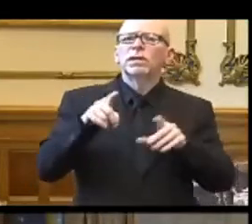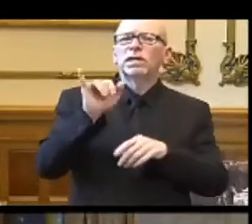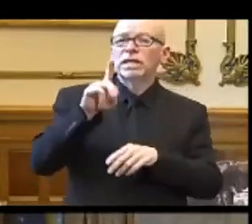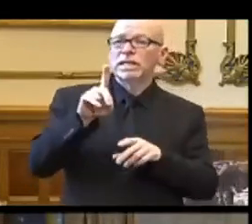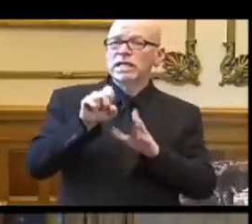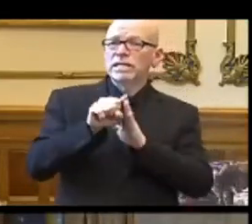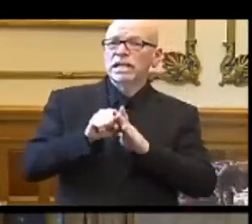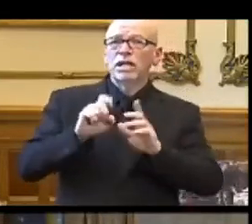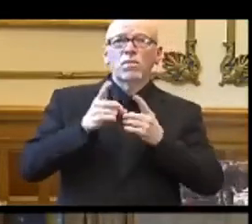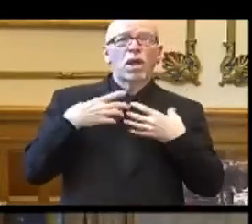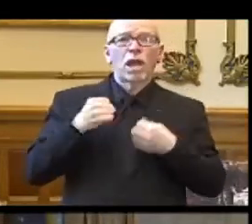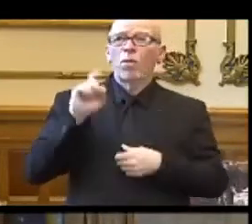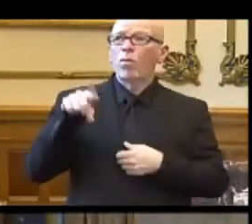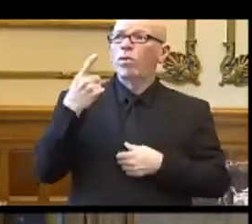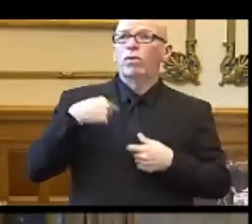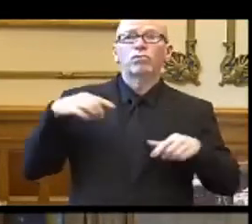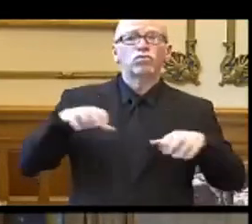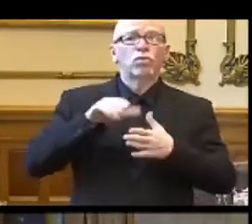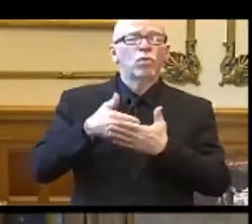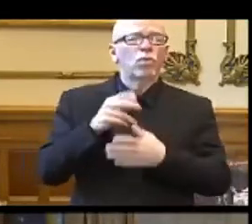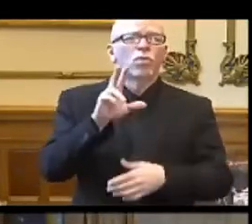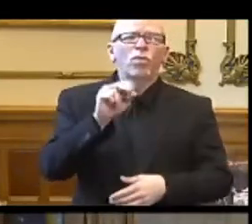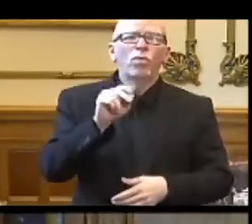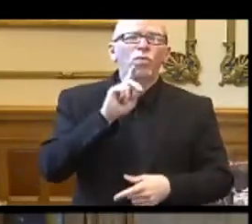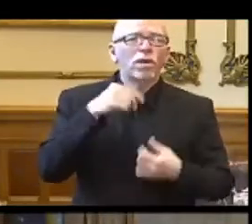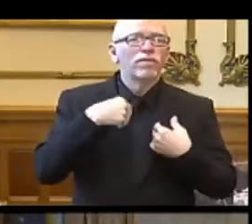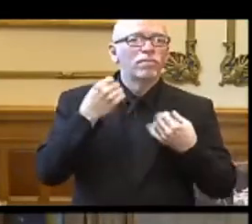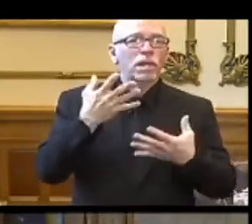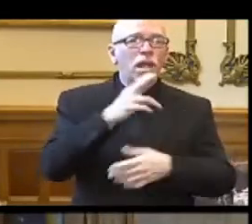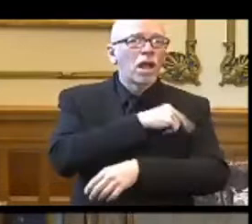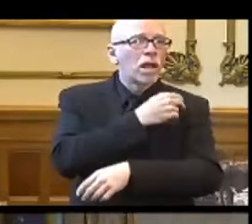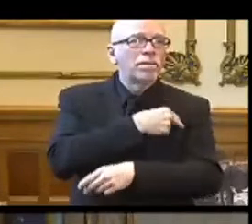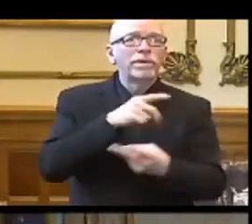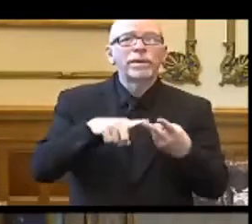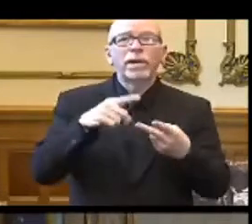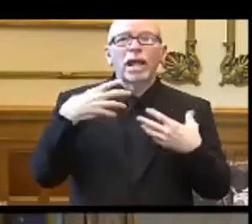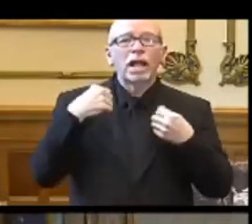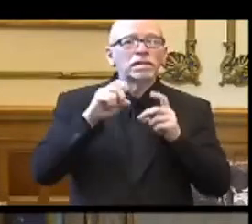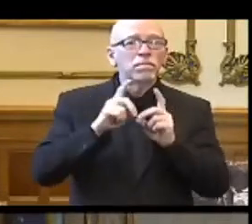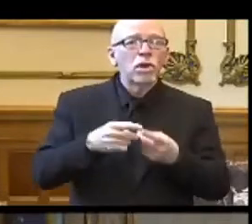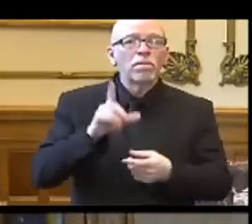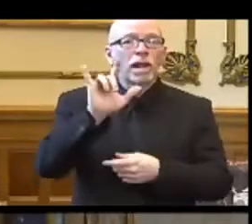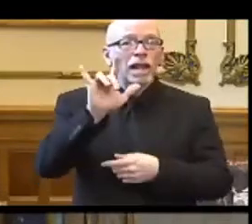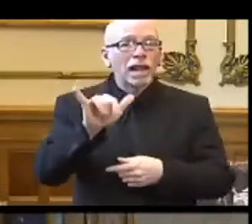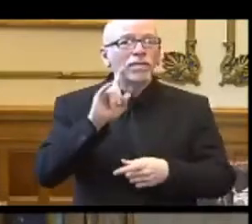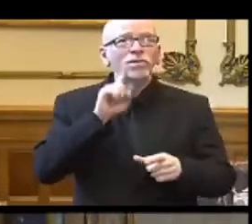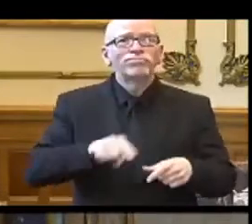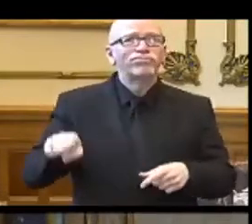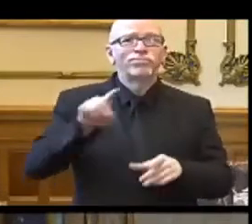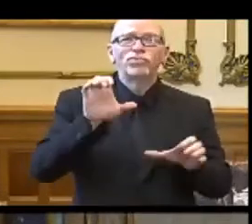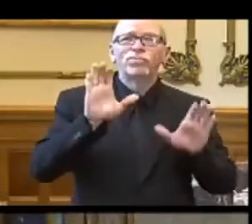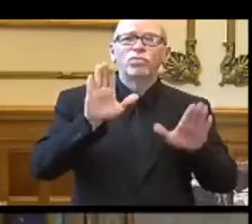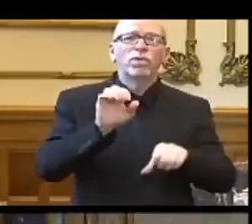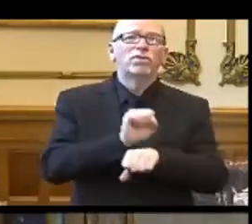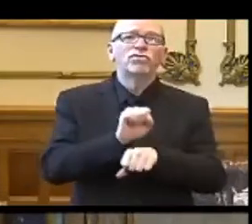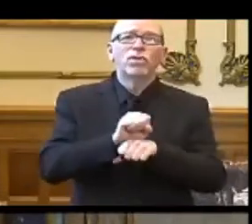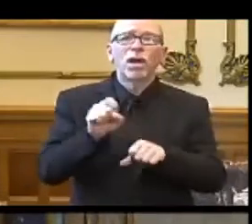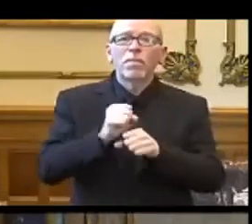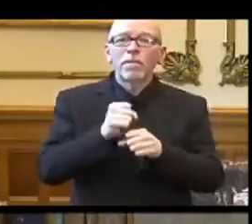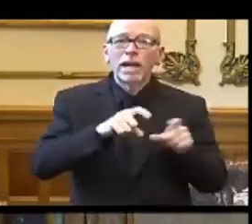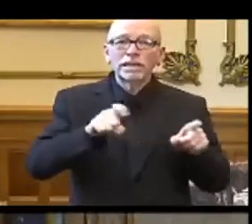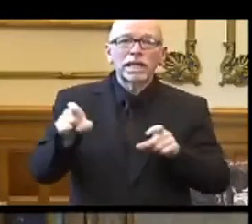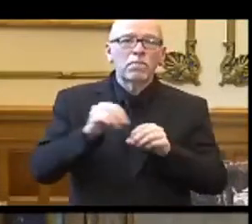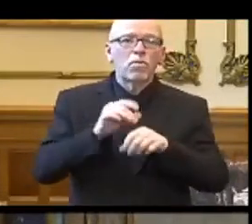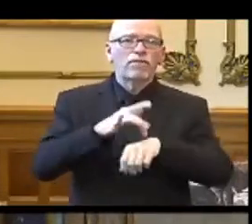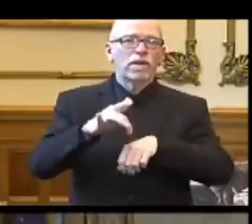the only game in town. We have hospitals, local health departments, Lilly, and many others who are doing incredible jobs making testing more